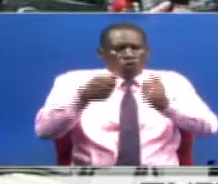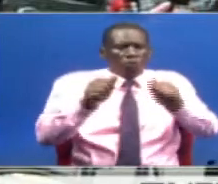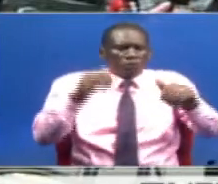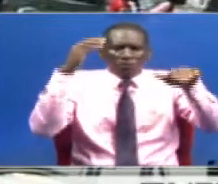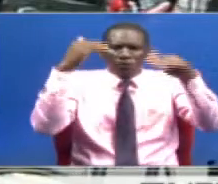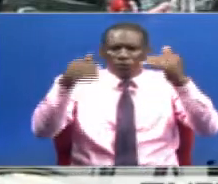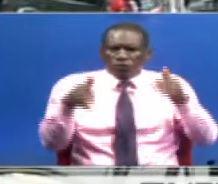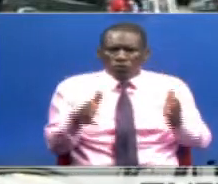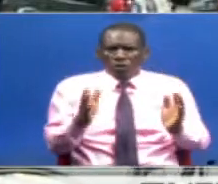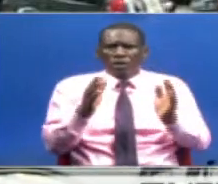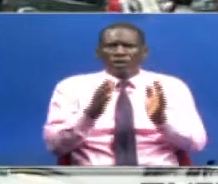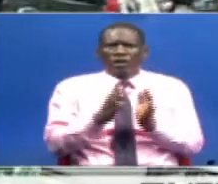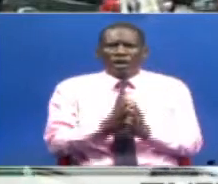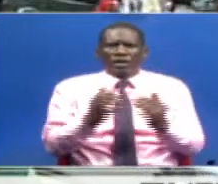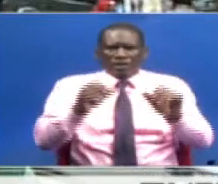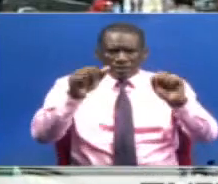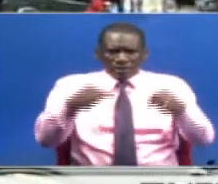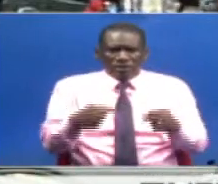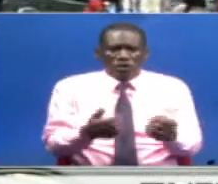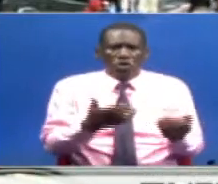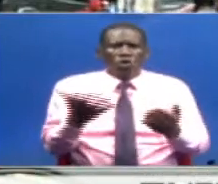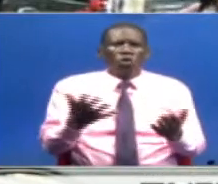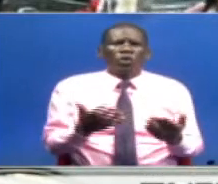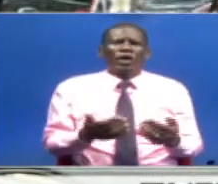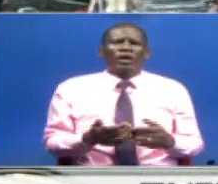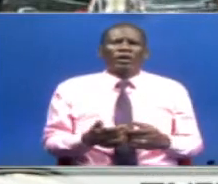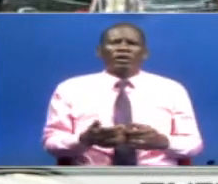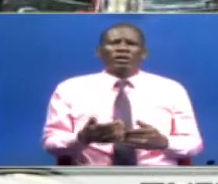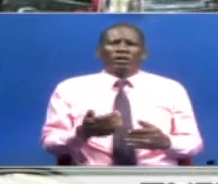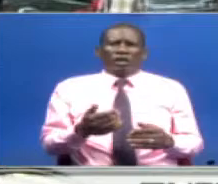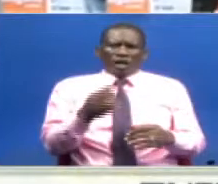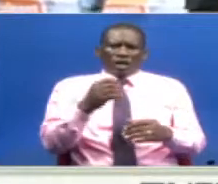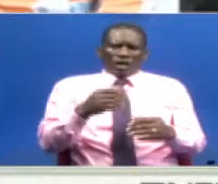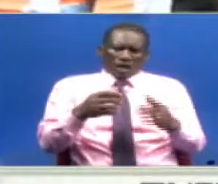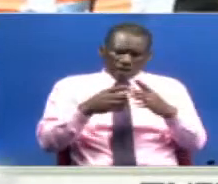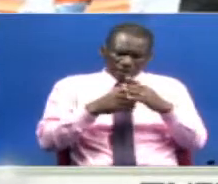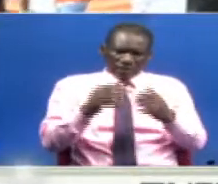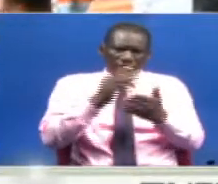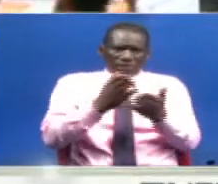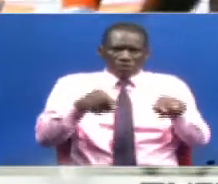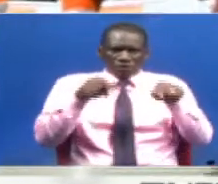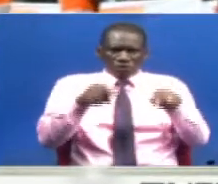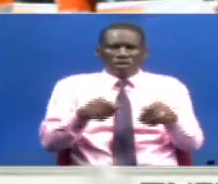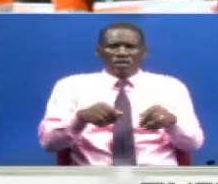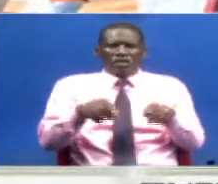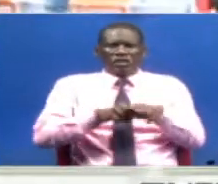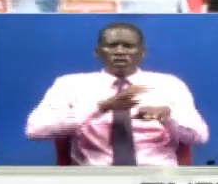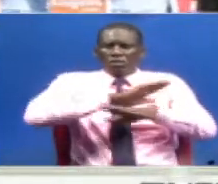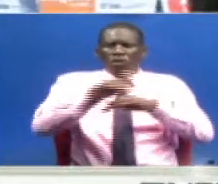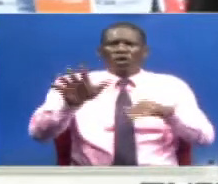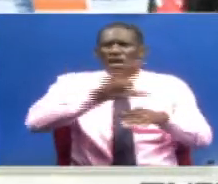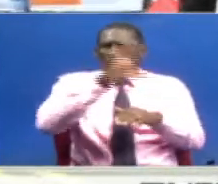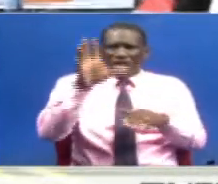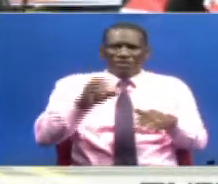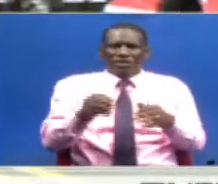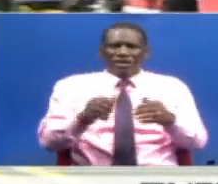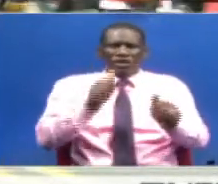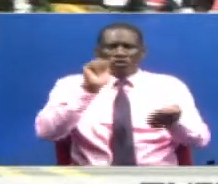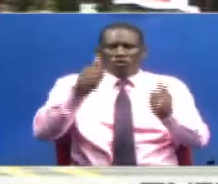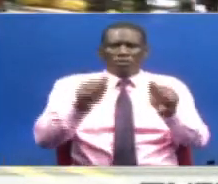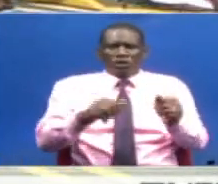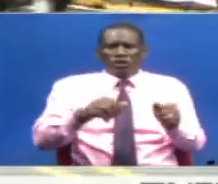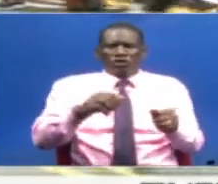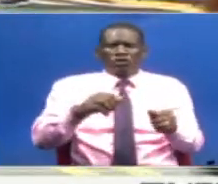and I wish that's something to start from today. Meanwhile, All Africa Games bronze medalist Nancy